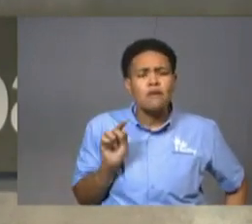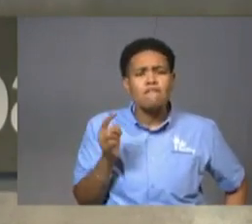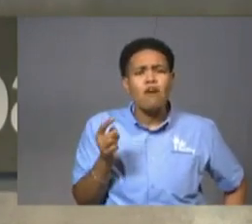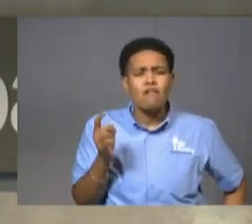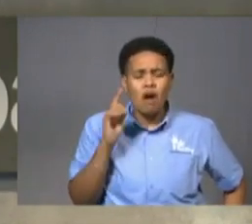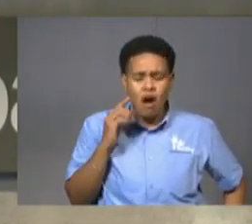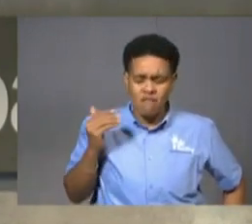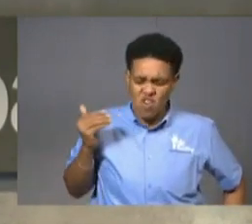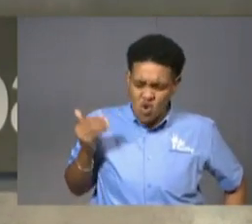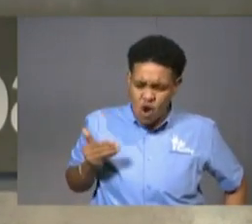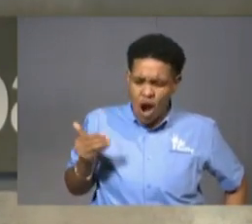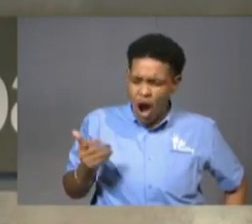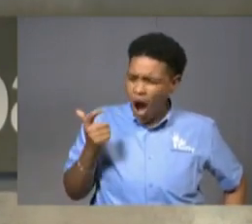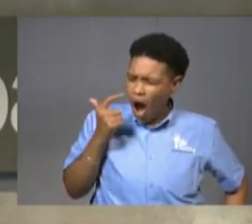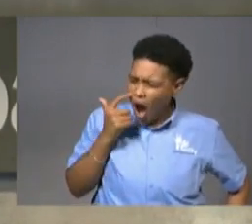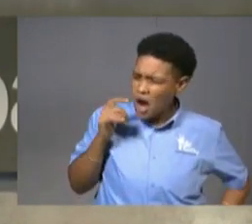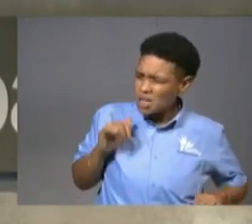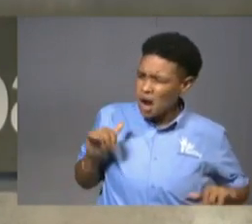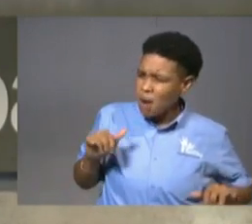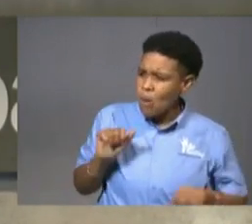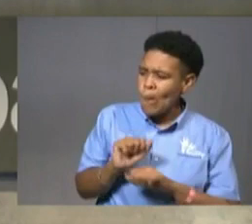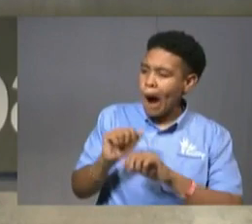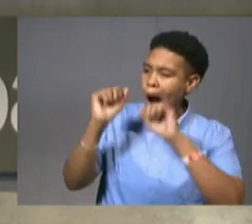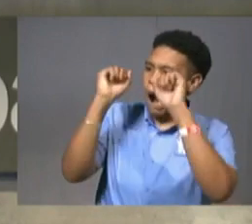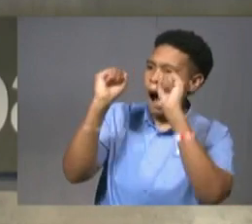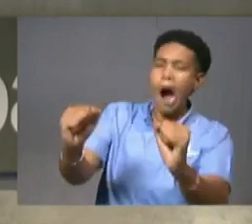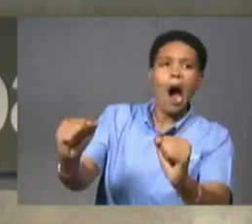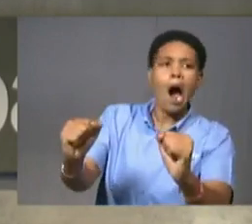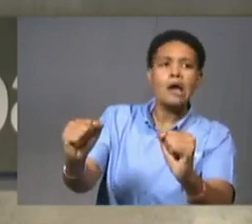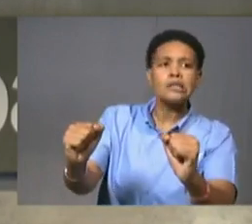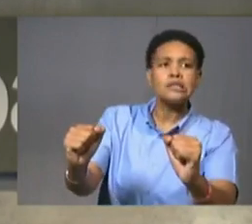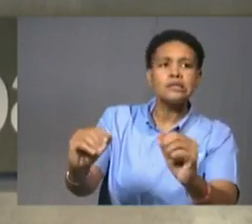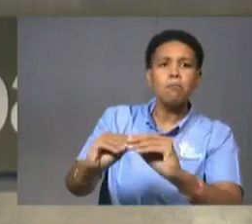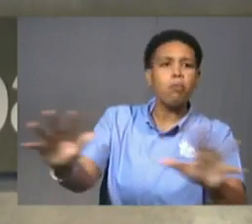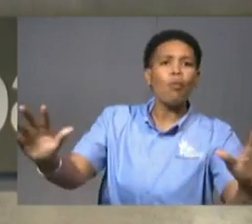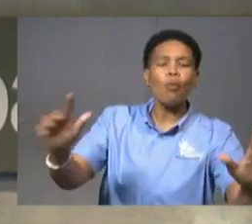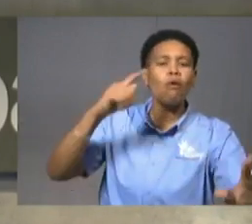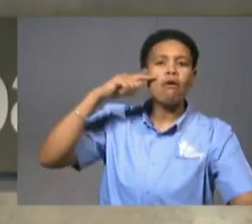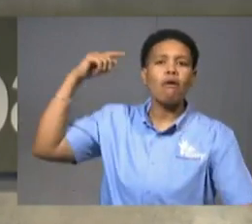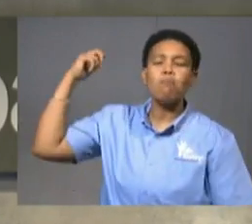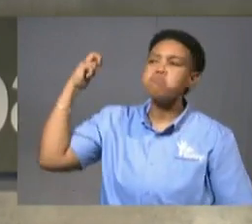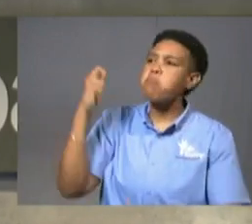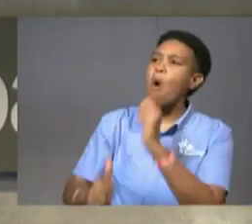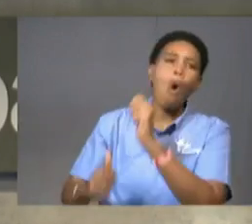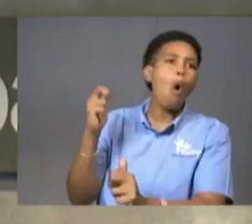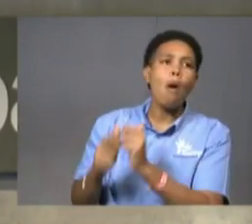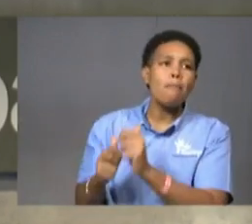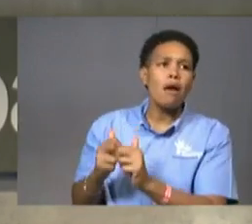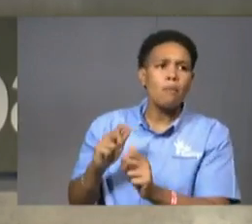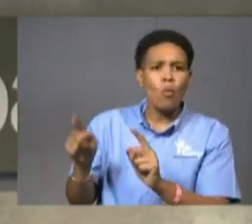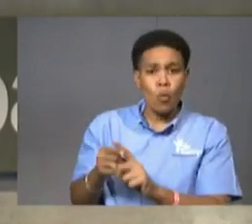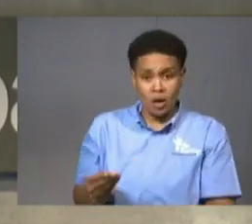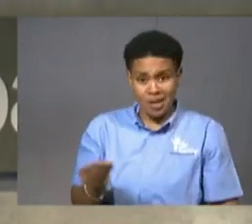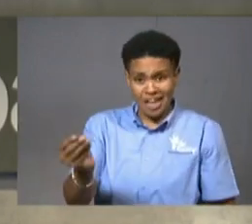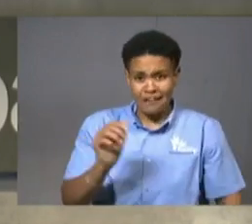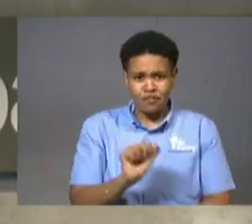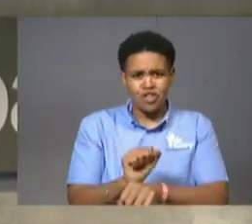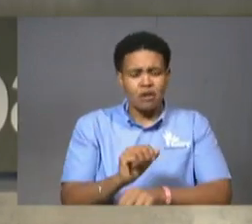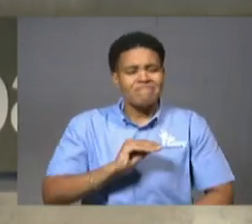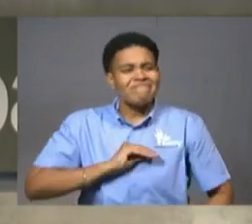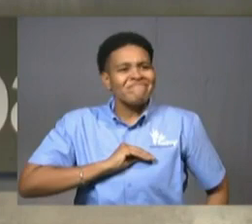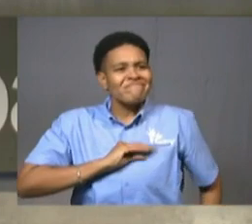chronically high unemployment. When someone gets a job, it provides dignity, it